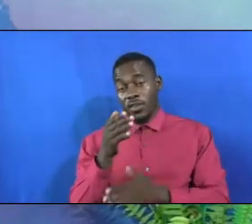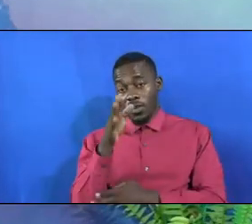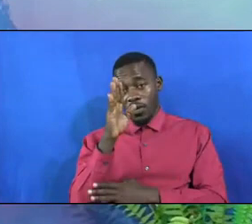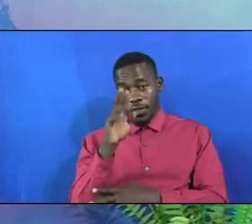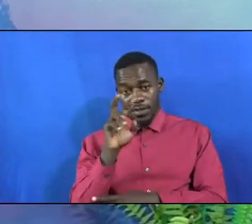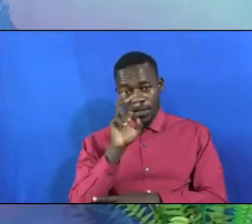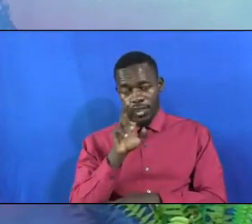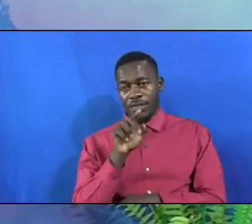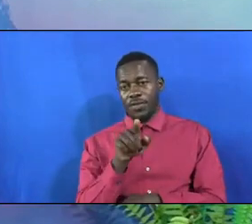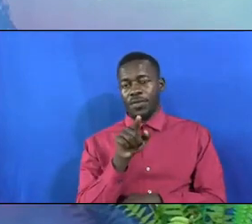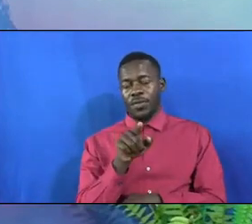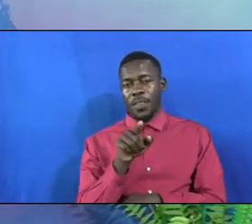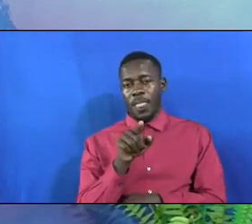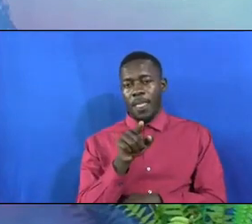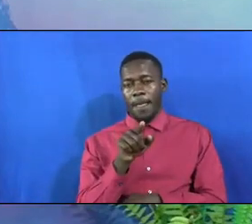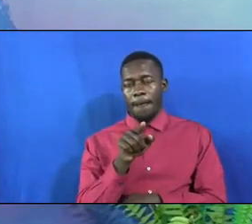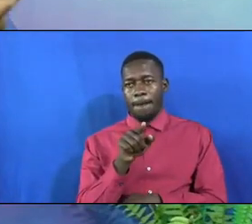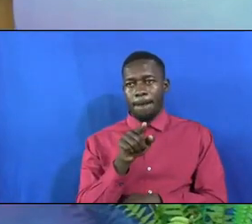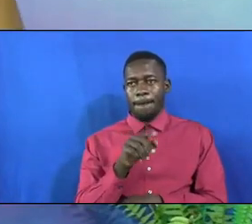And